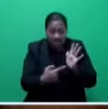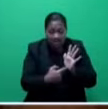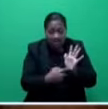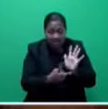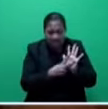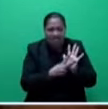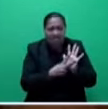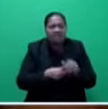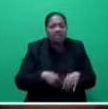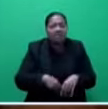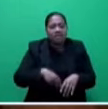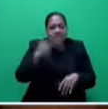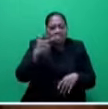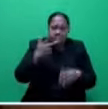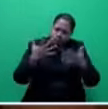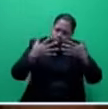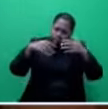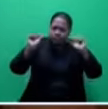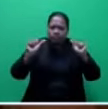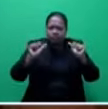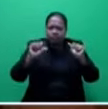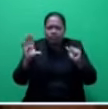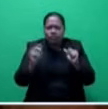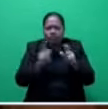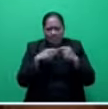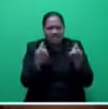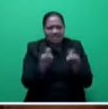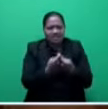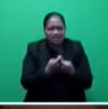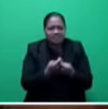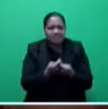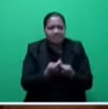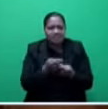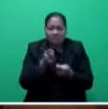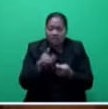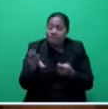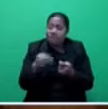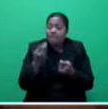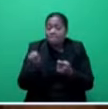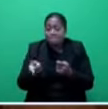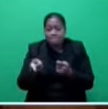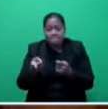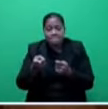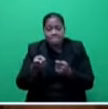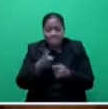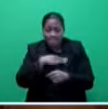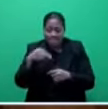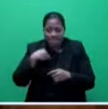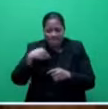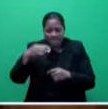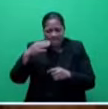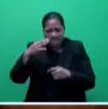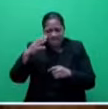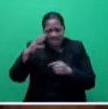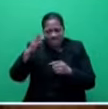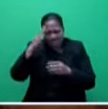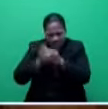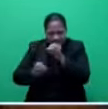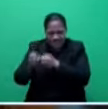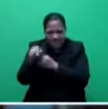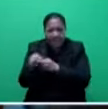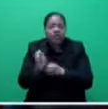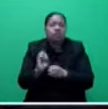recorded by the team from the Curriculum Advisory Services based at the Ministry of Education headquarters, and we have prepared 500 lessons